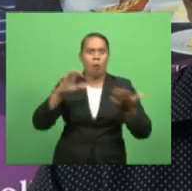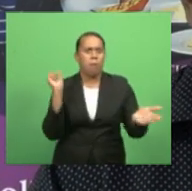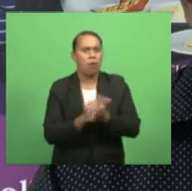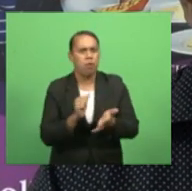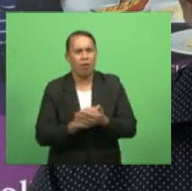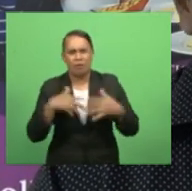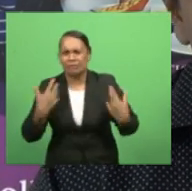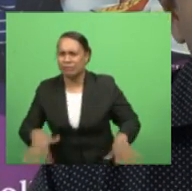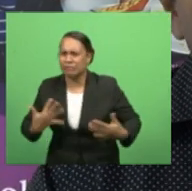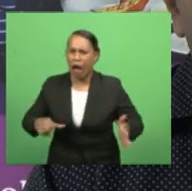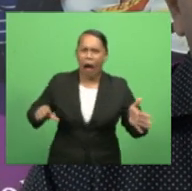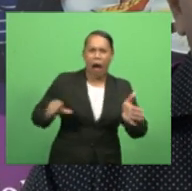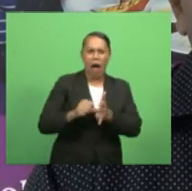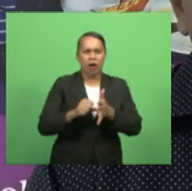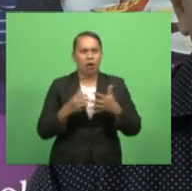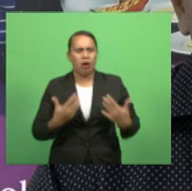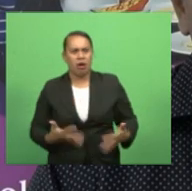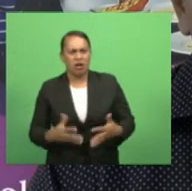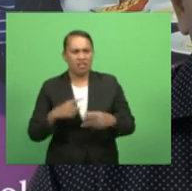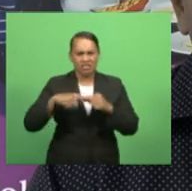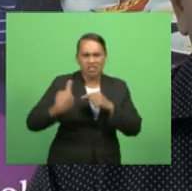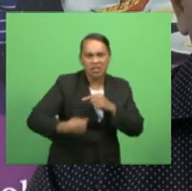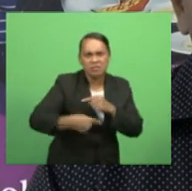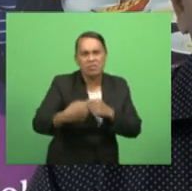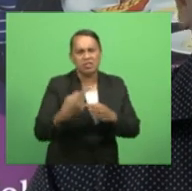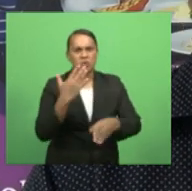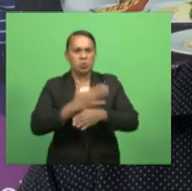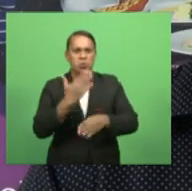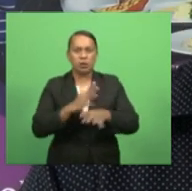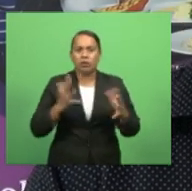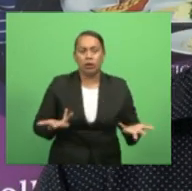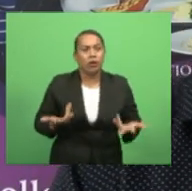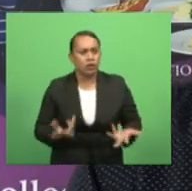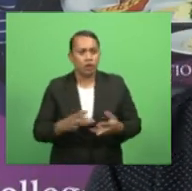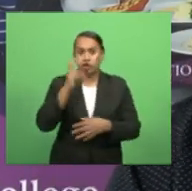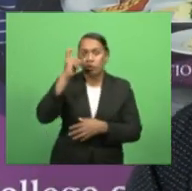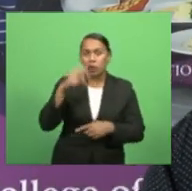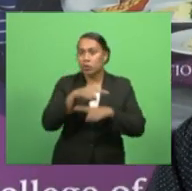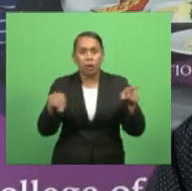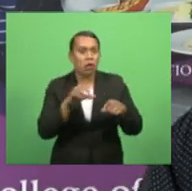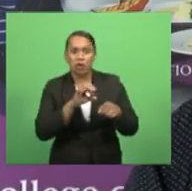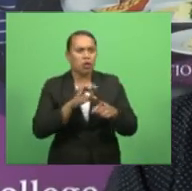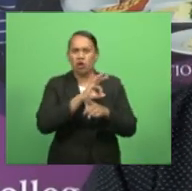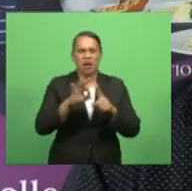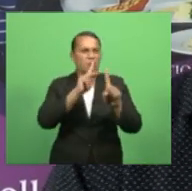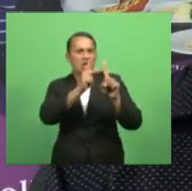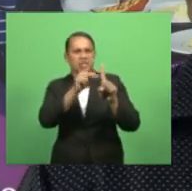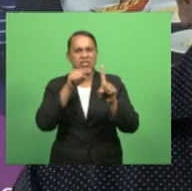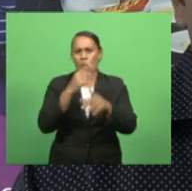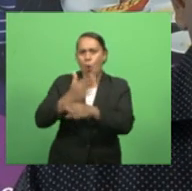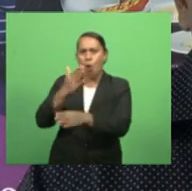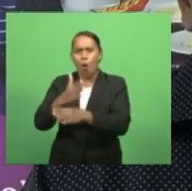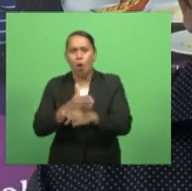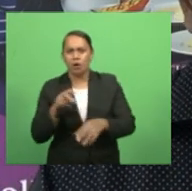keeping themselves sustainable, and definitely, training may not be their priority. So what we want is that through